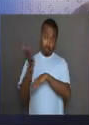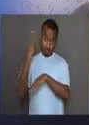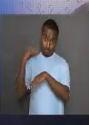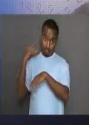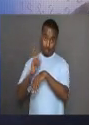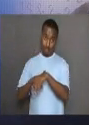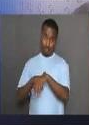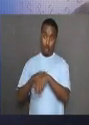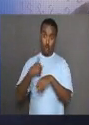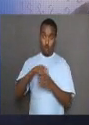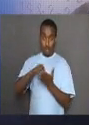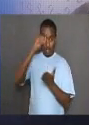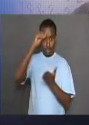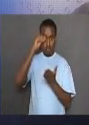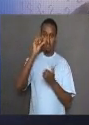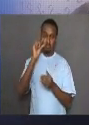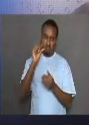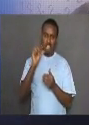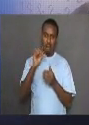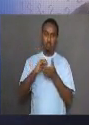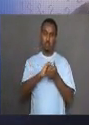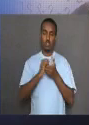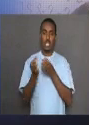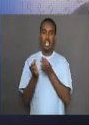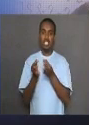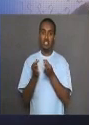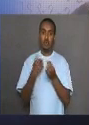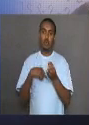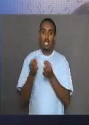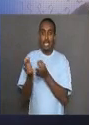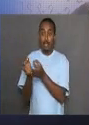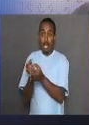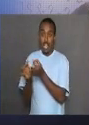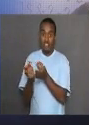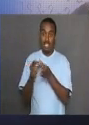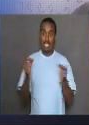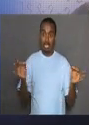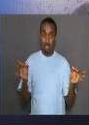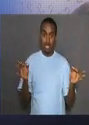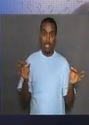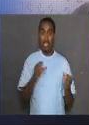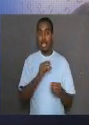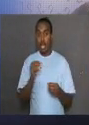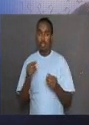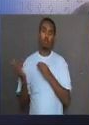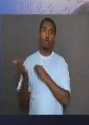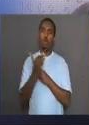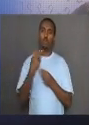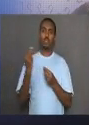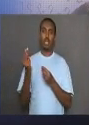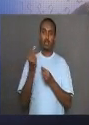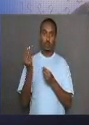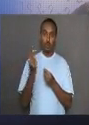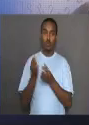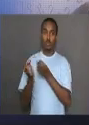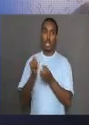Previously, we learned some social expressions we can use to clarify a statement and those we can use to